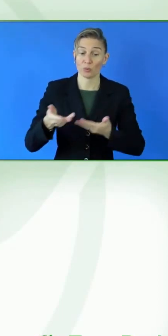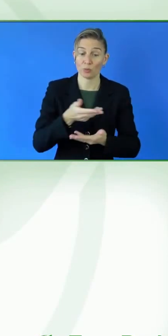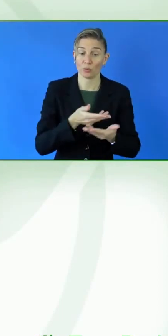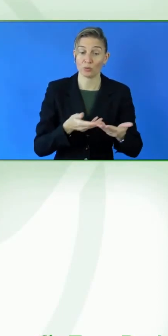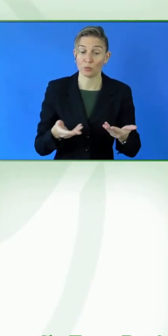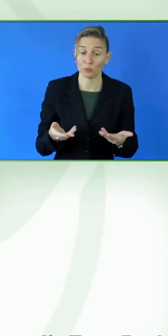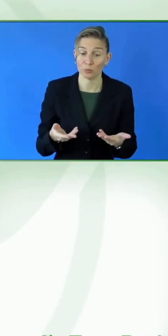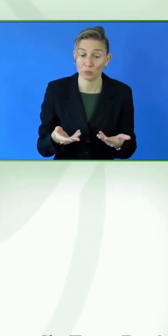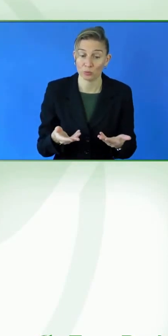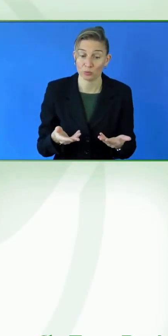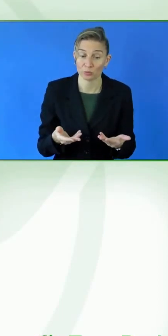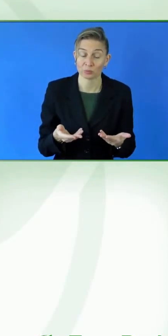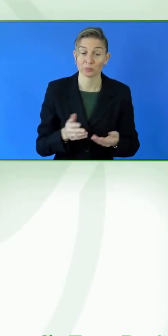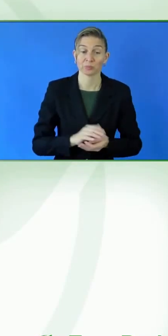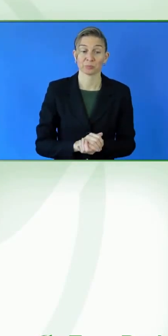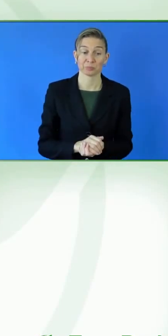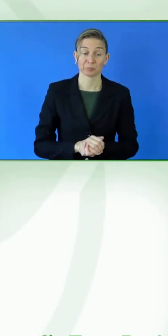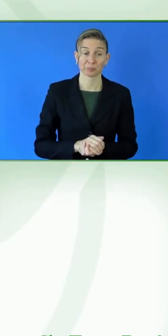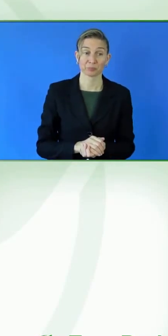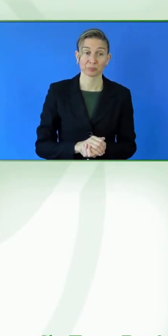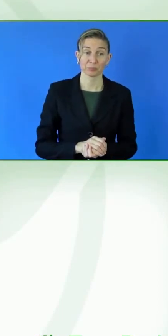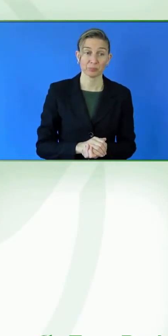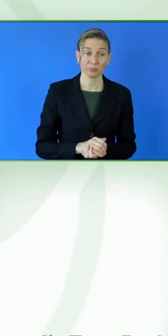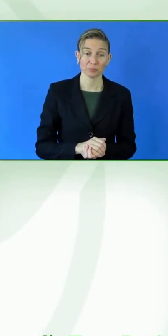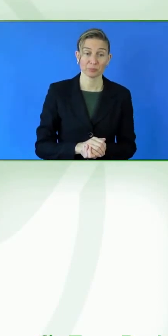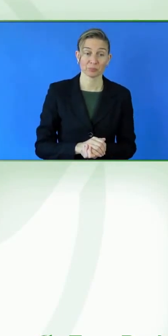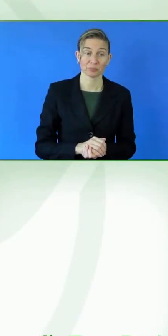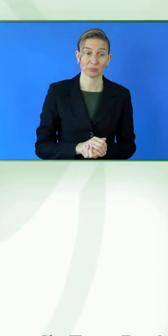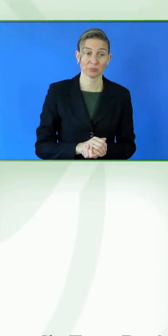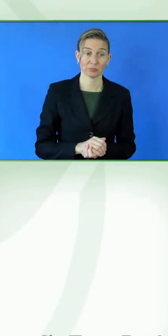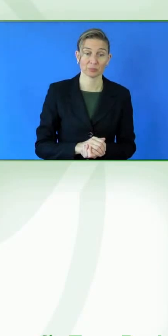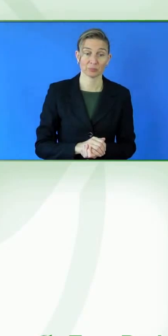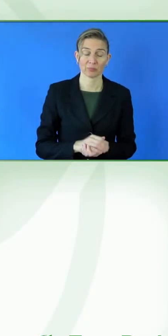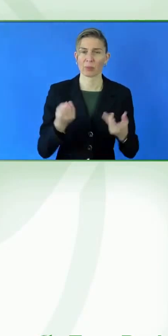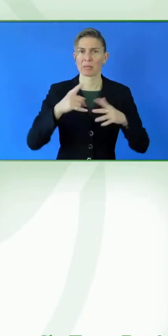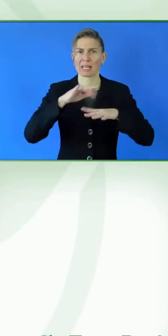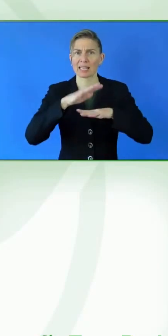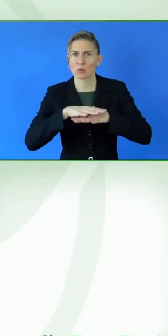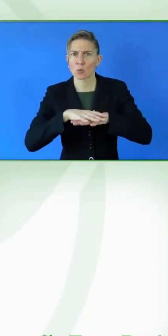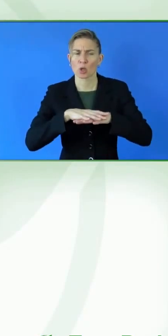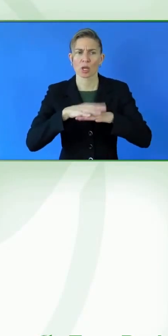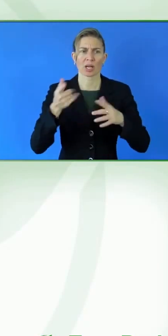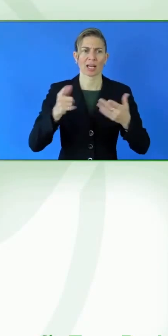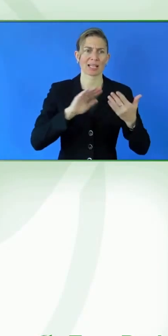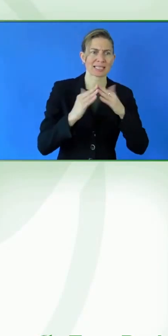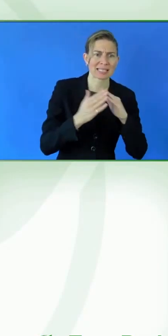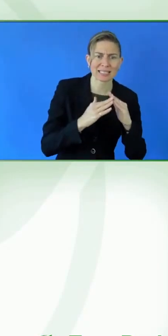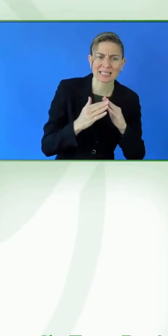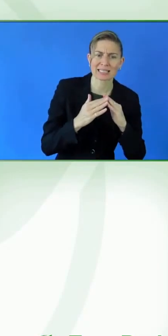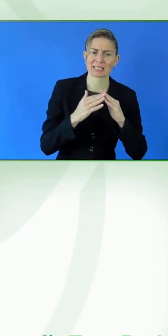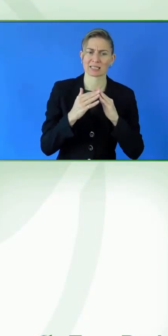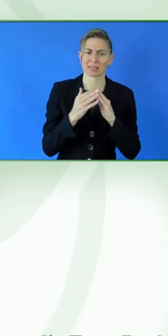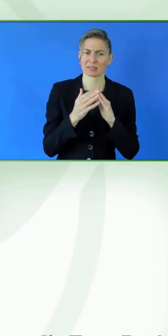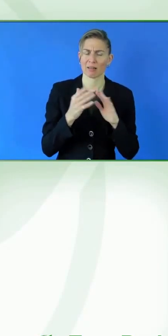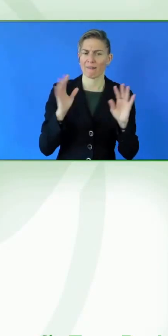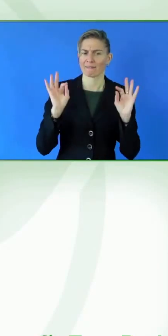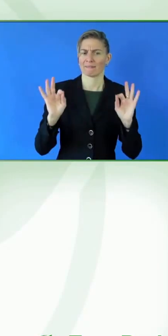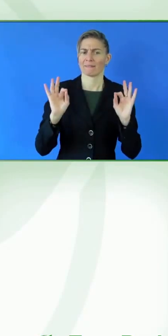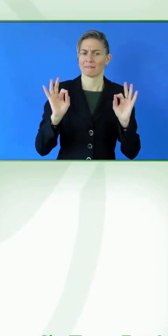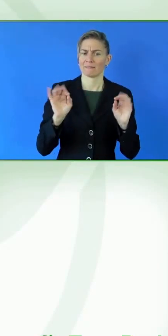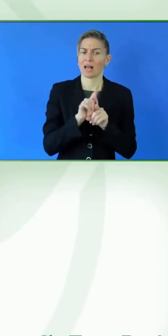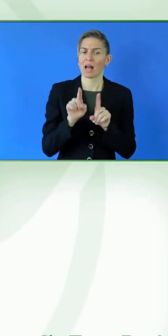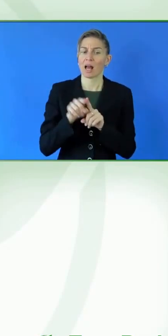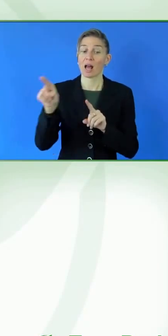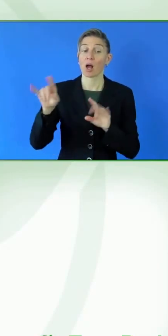relationships with networks of cities that were one of our founding partners, UCLG, and the Global Compact and Campaign